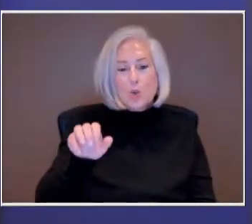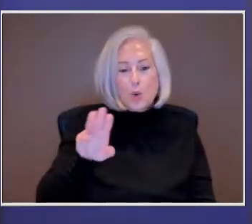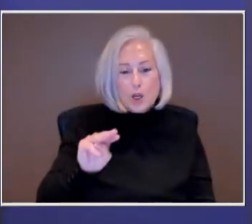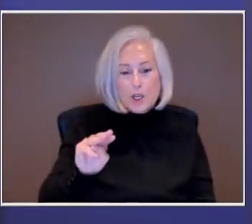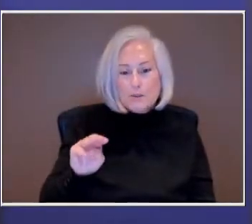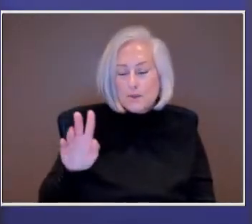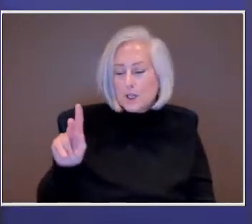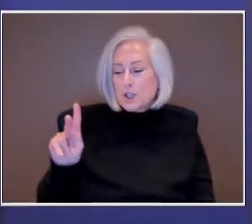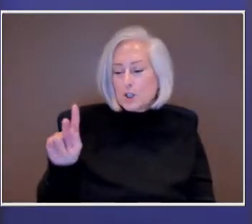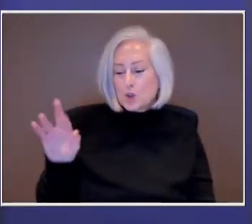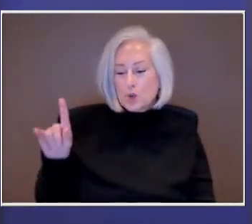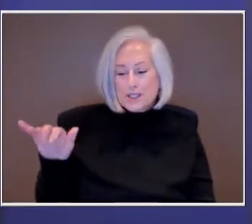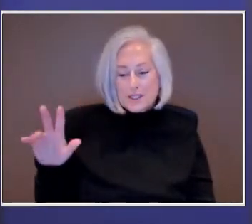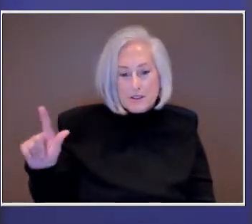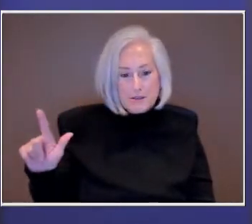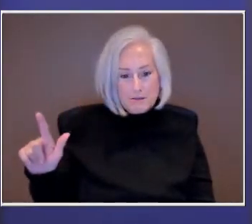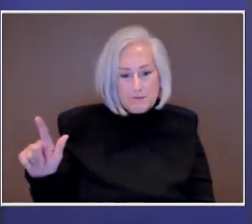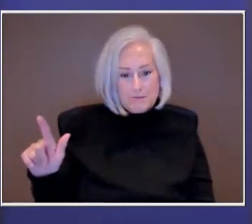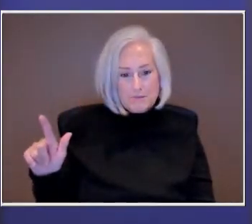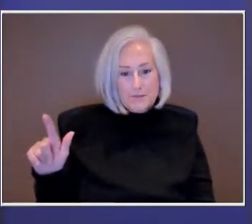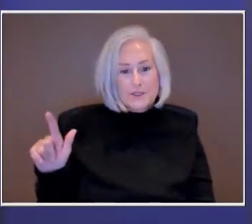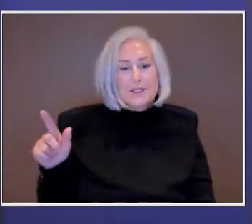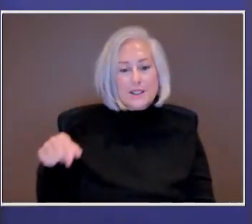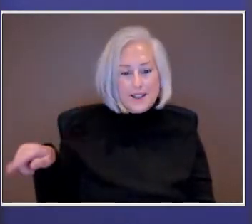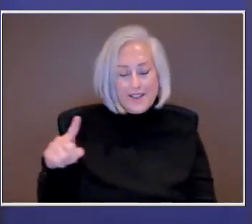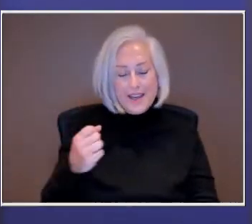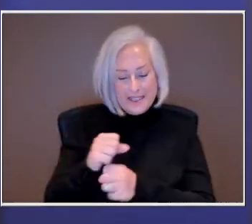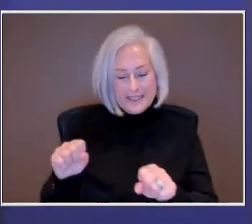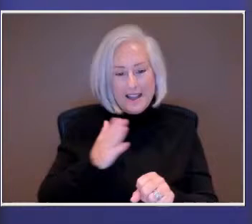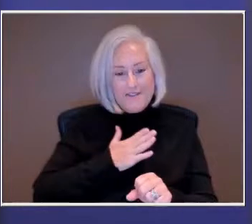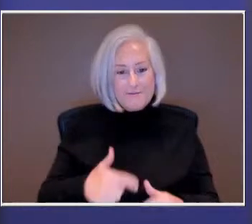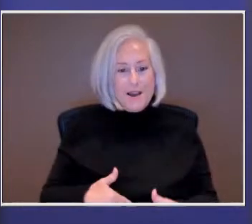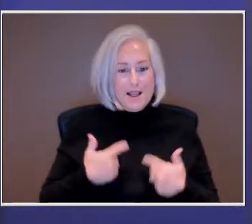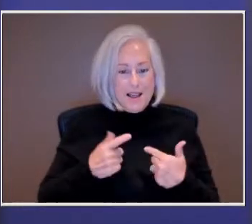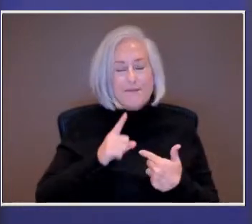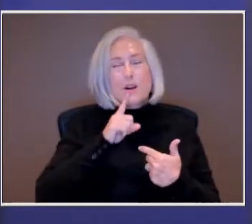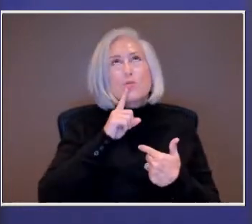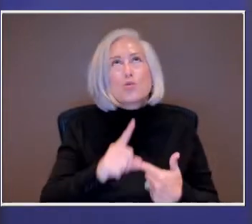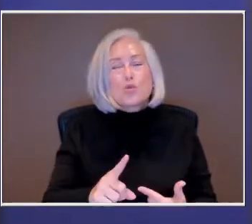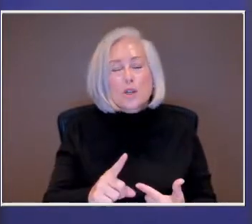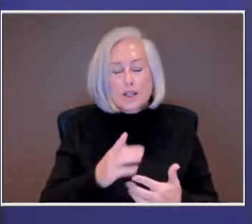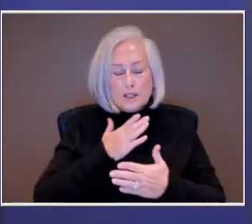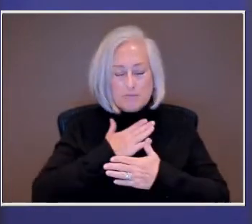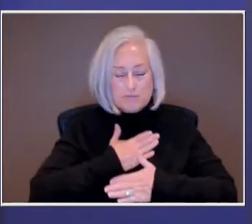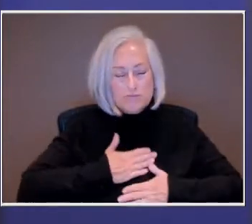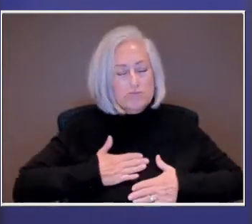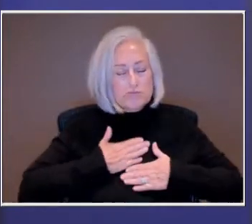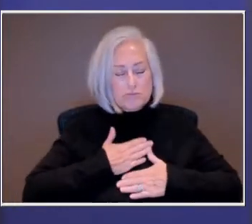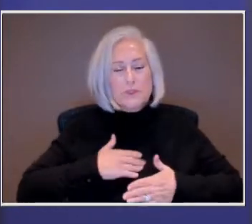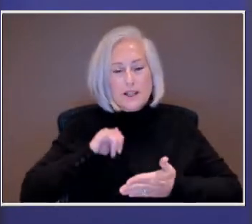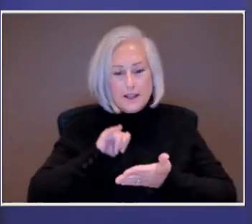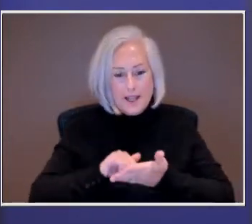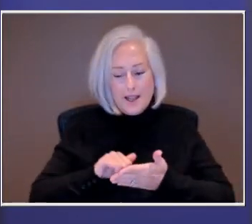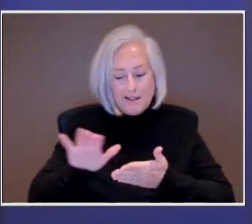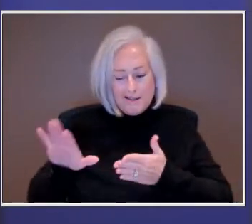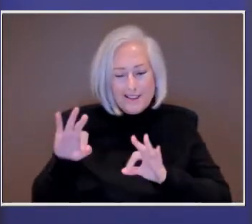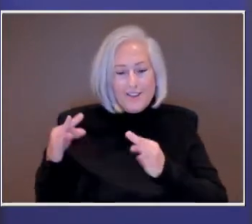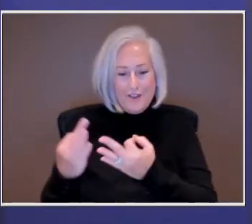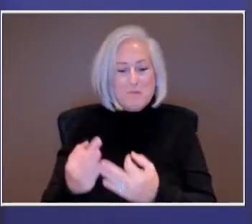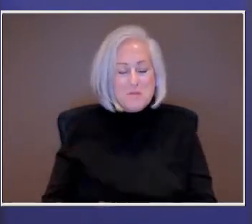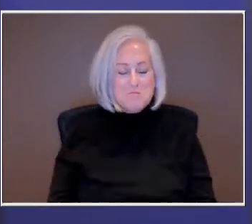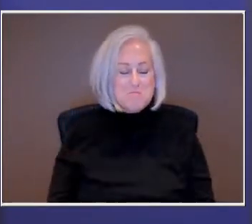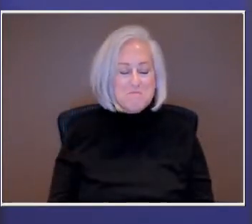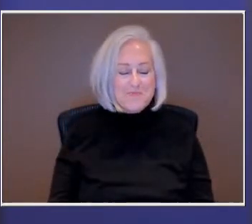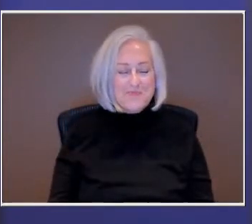be here right now with you. They saved my life, and I'm eternally grateful to those two people and their entire family. Goosebumps. So